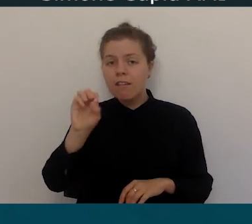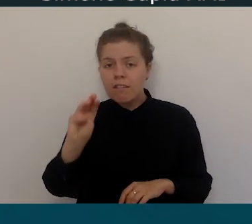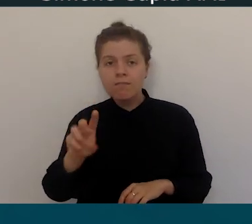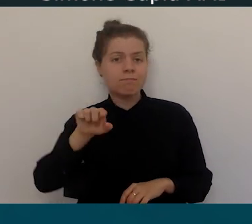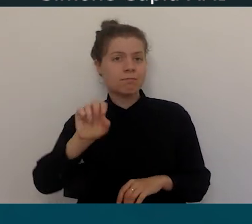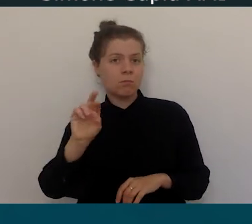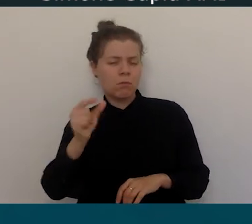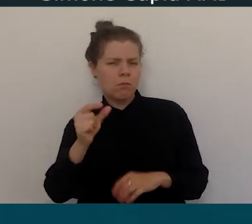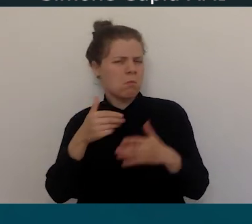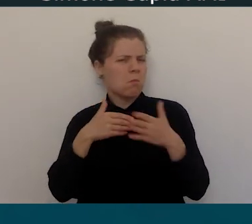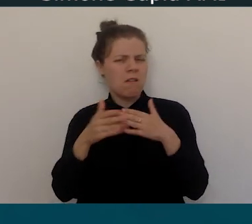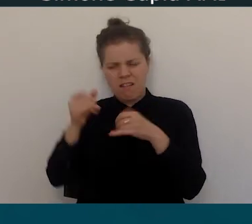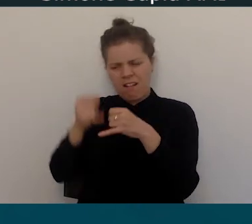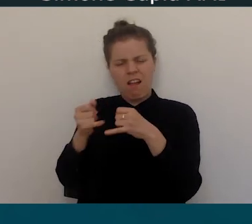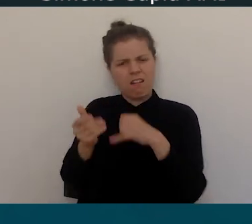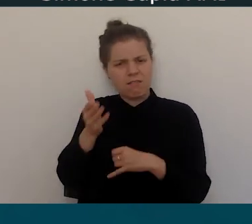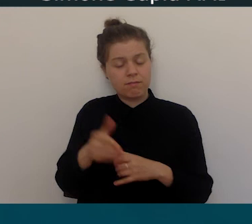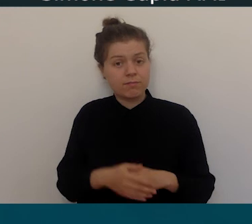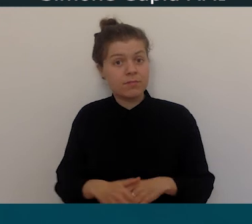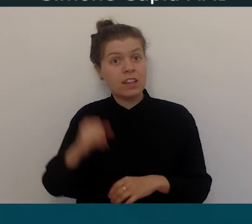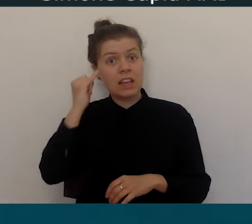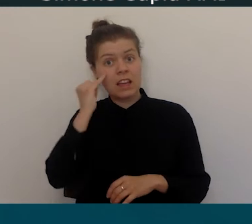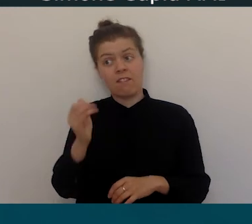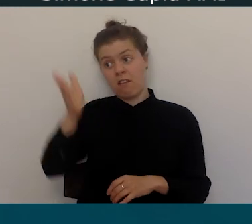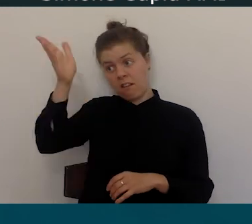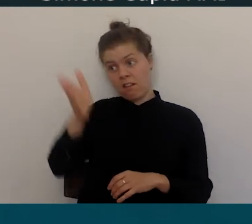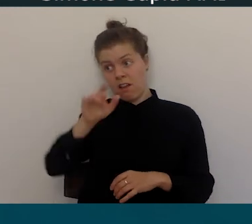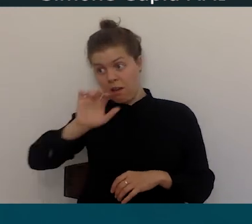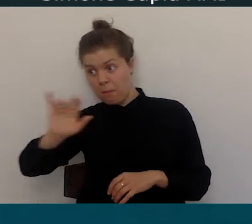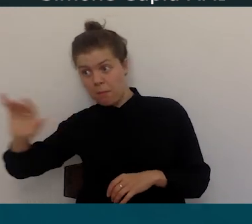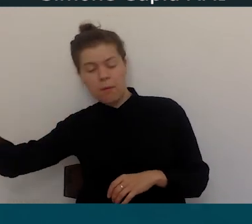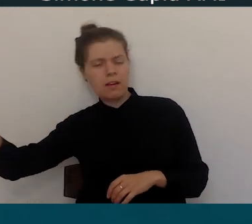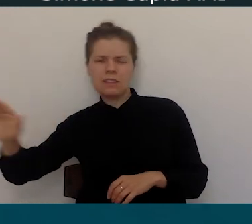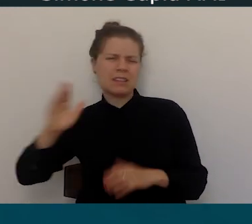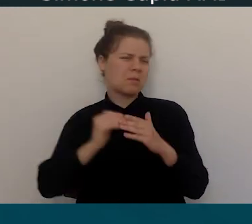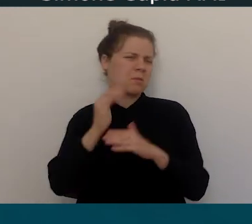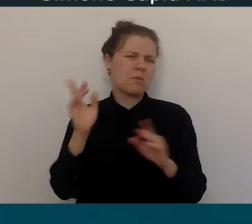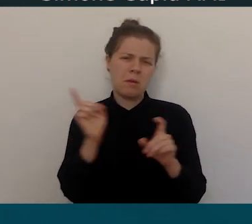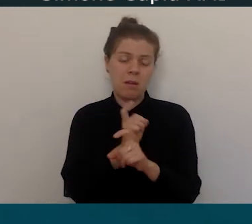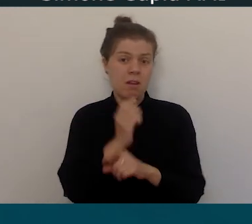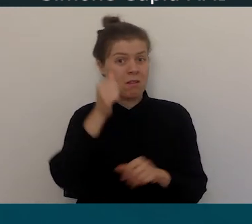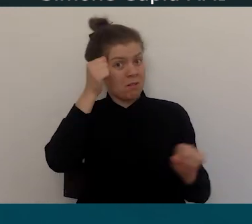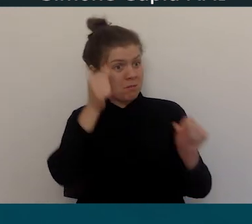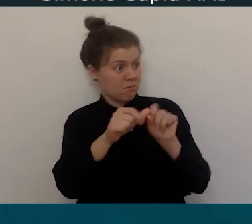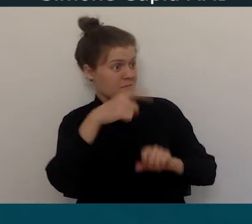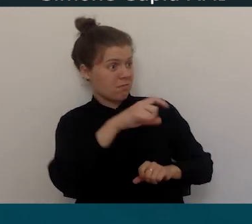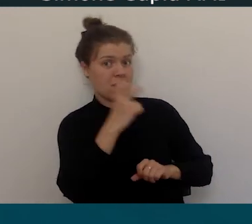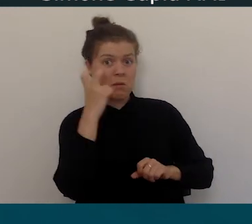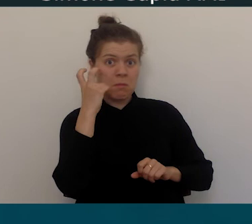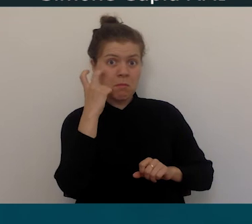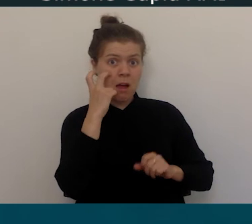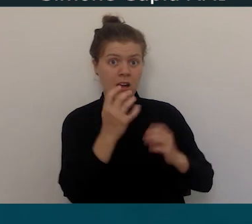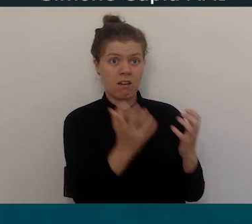.org, whatever the tail is. Anything past that gets far too complicated for somebody who can't access a pen and paper and